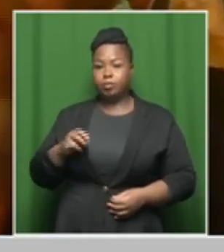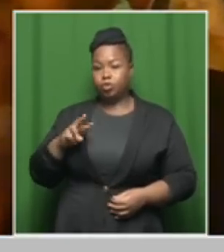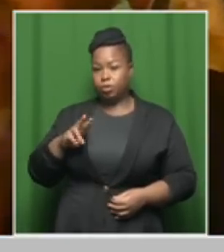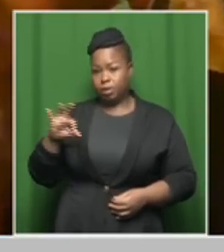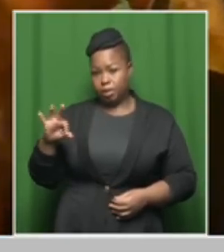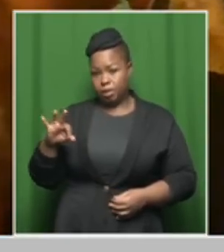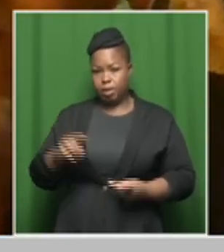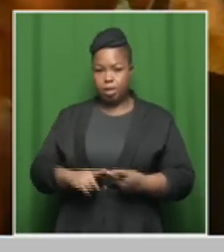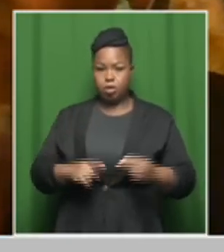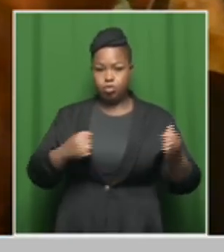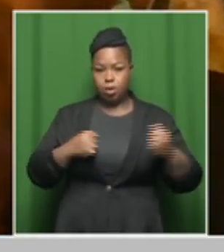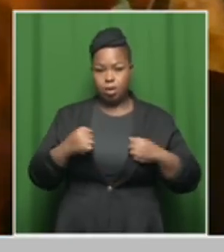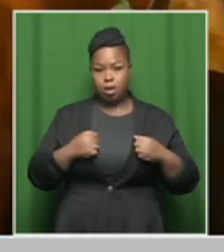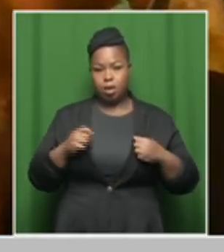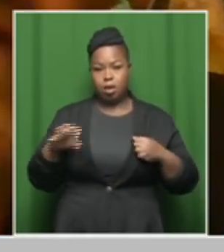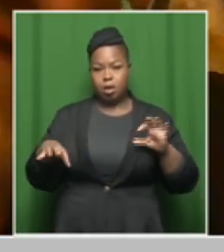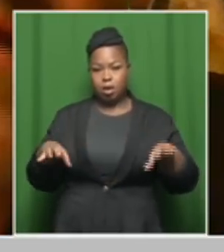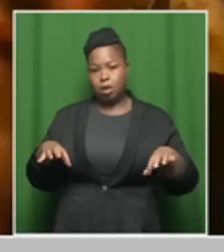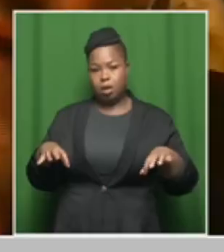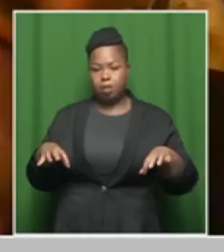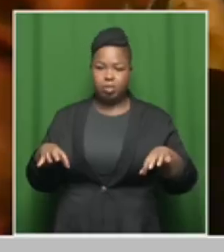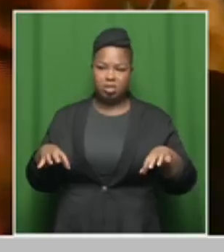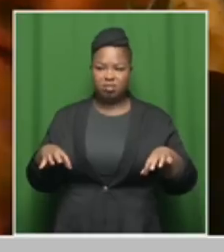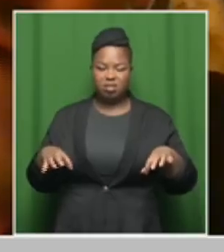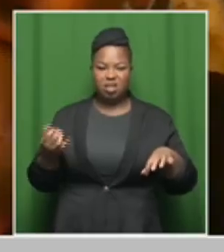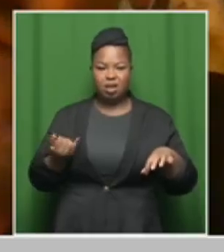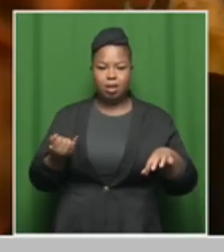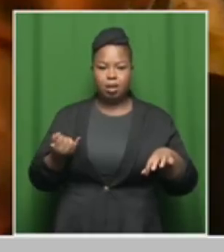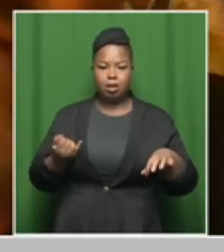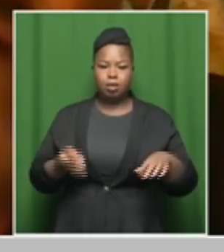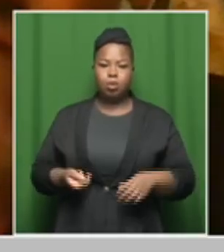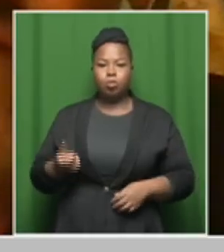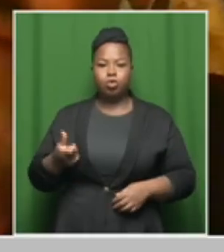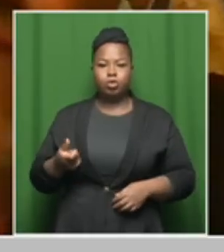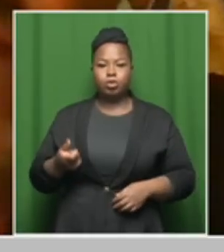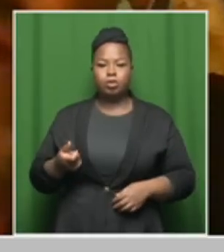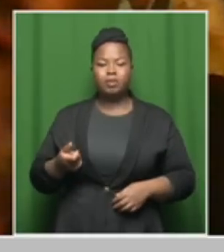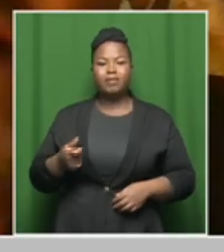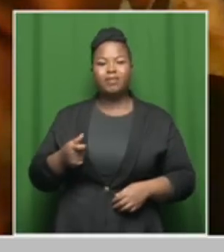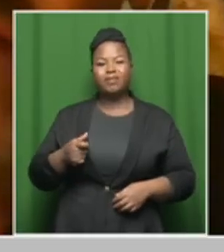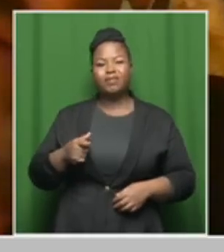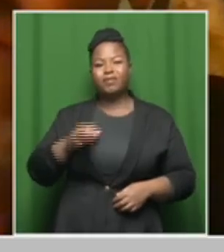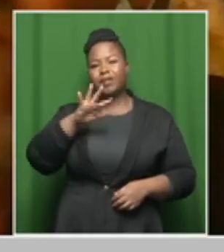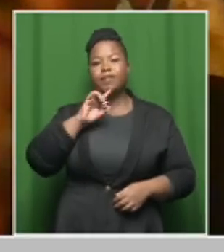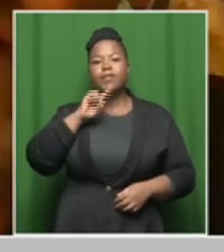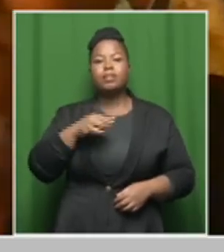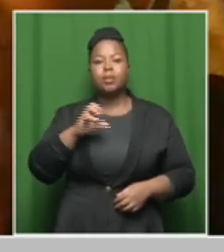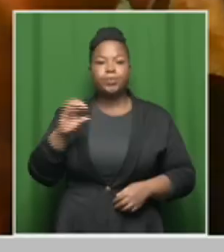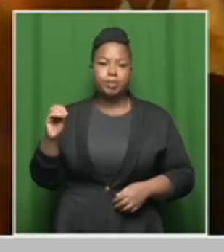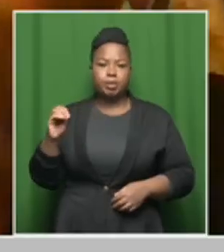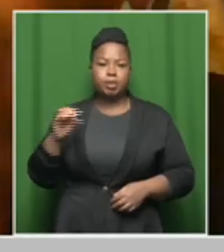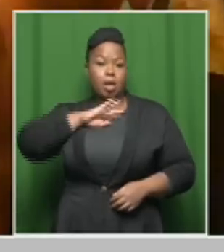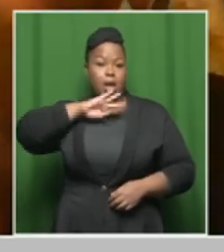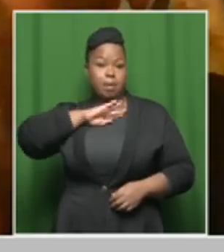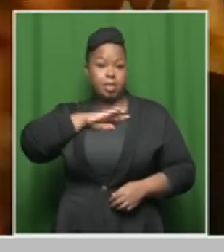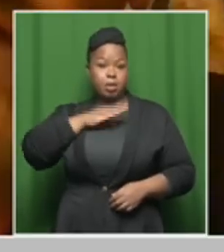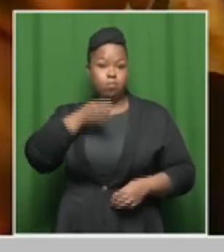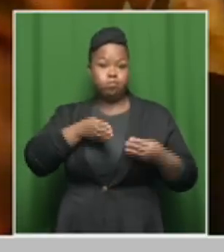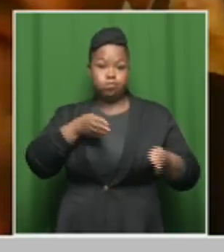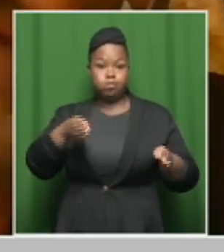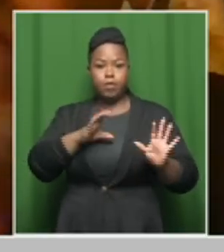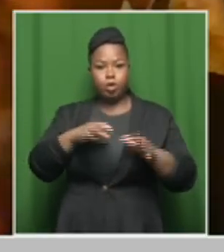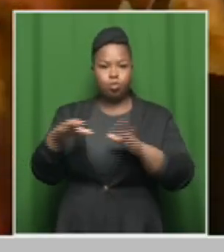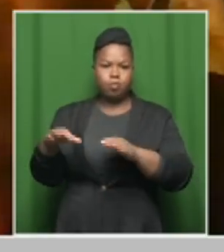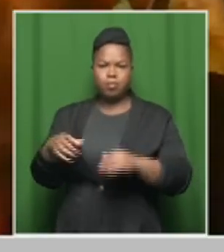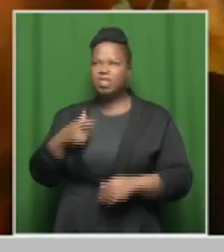and Rwanda. It's estimated that Rwanda has around 4,500 troops in there. Now they've most likely got more, but that was what they estimated